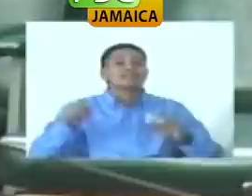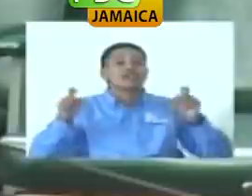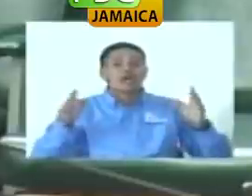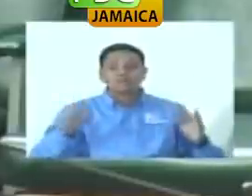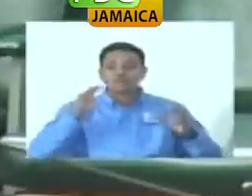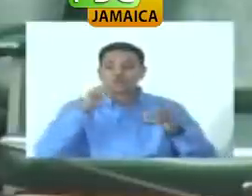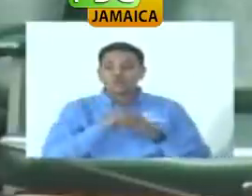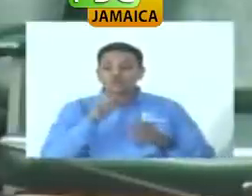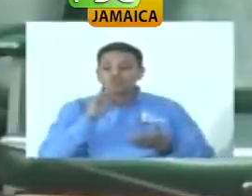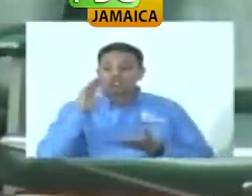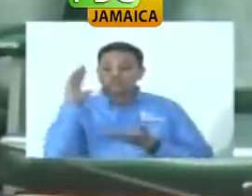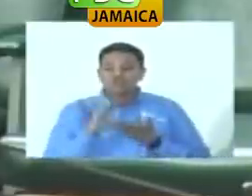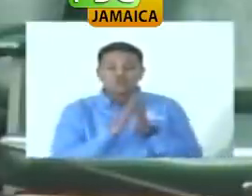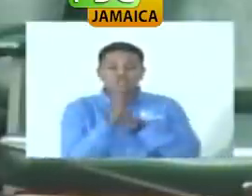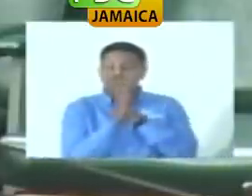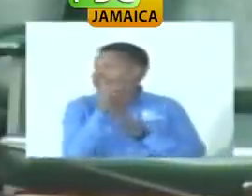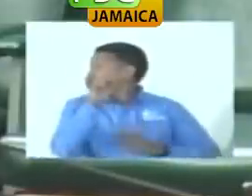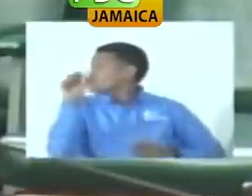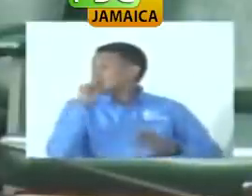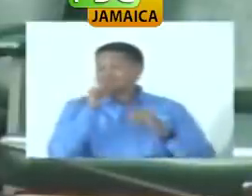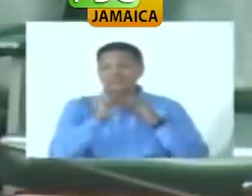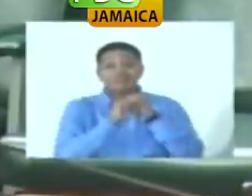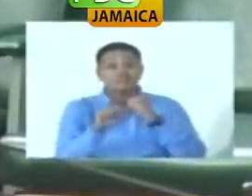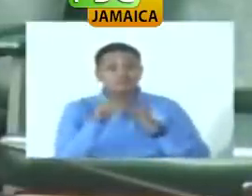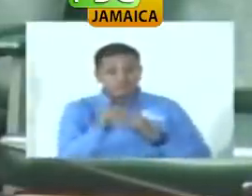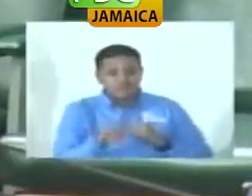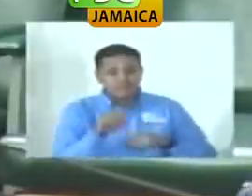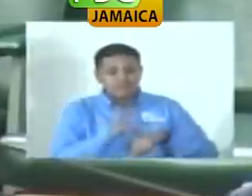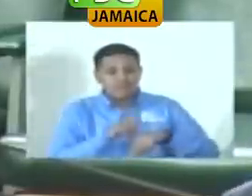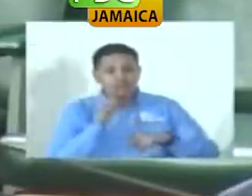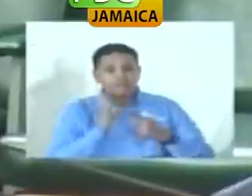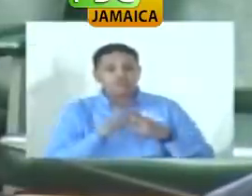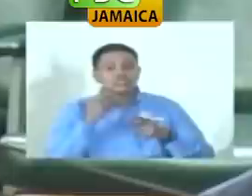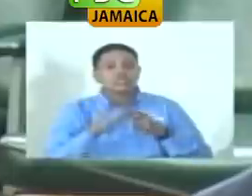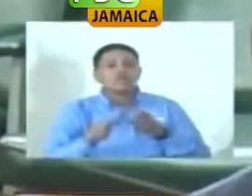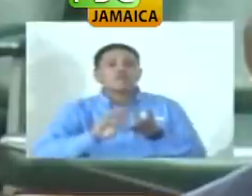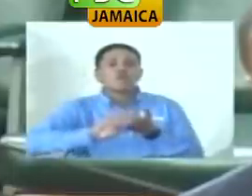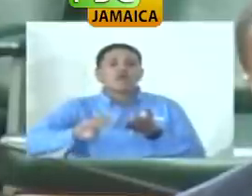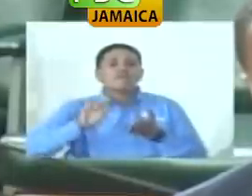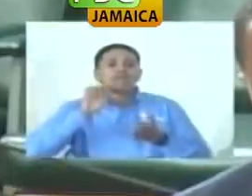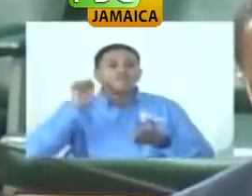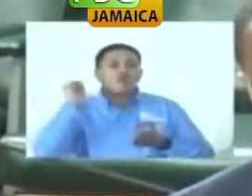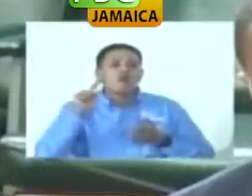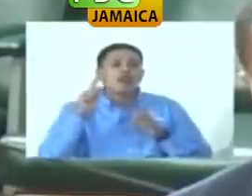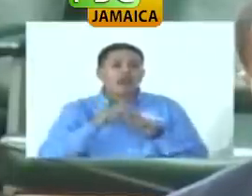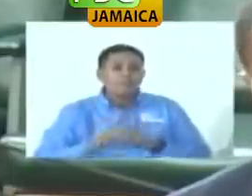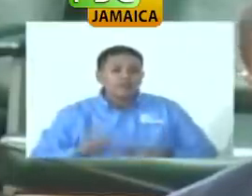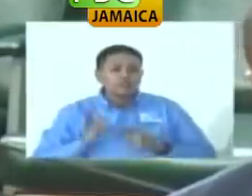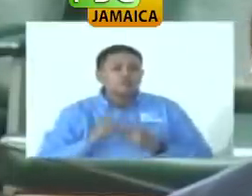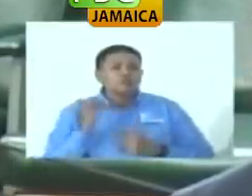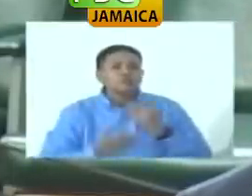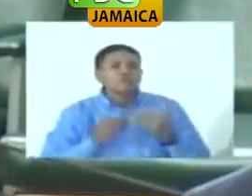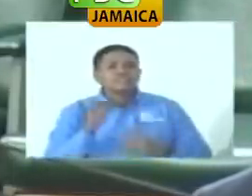administration, including reduced interest rates, extended moratorium periods, and now a temporary waiver of all application and processing